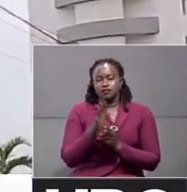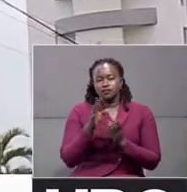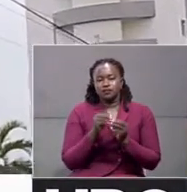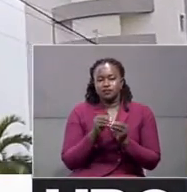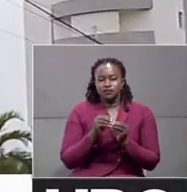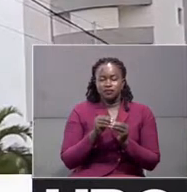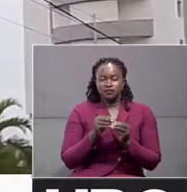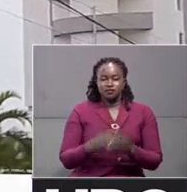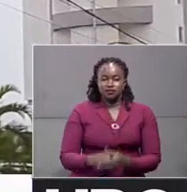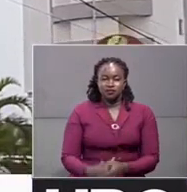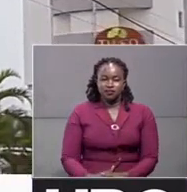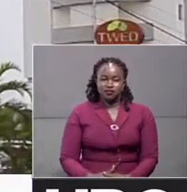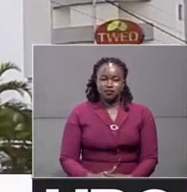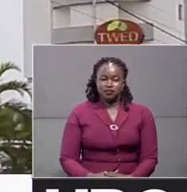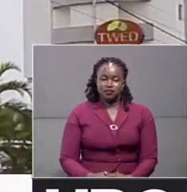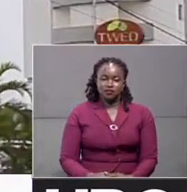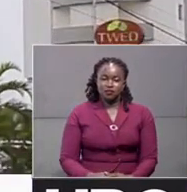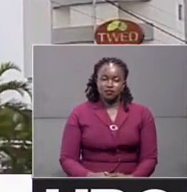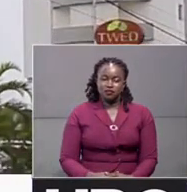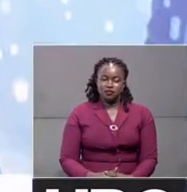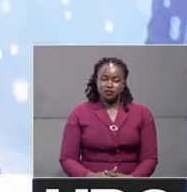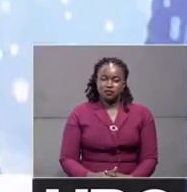News.